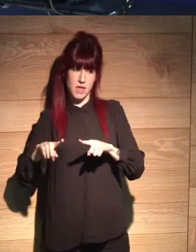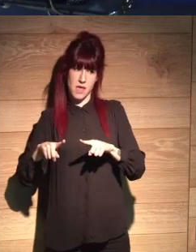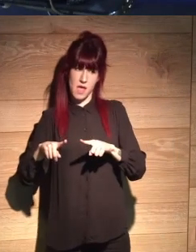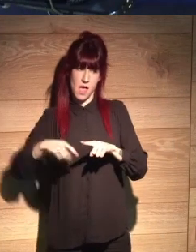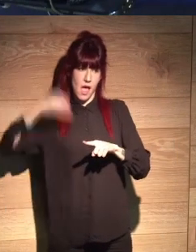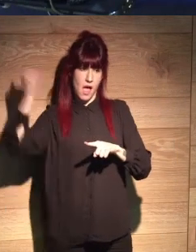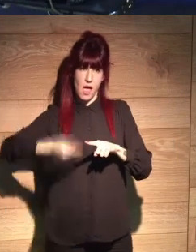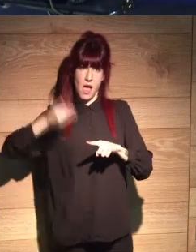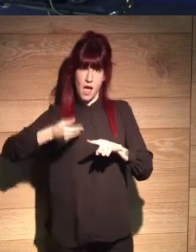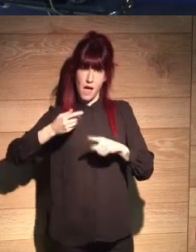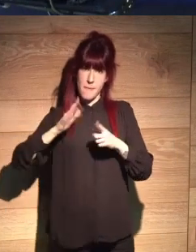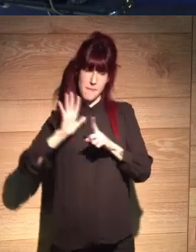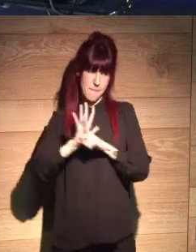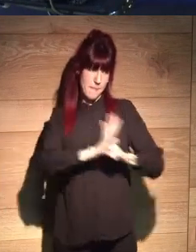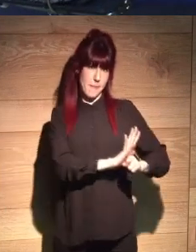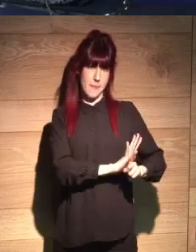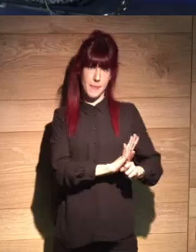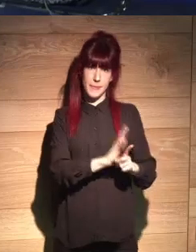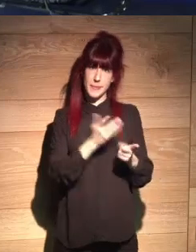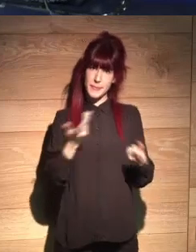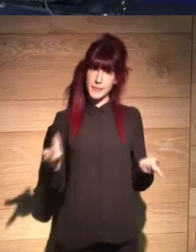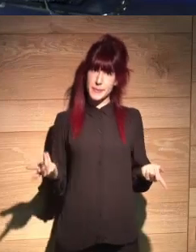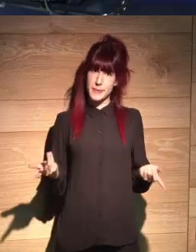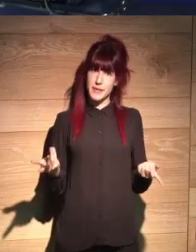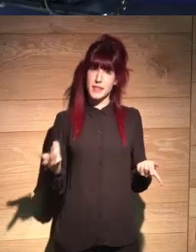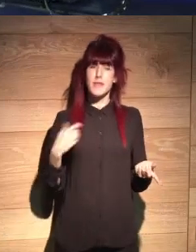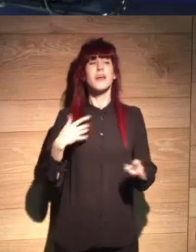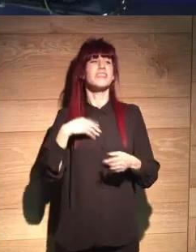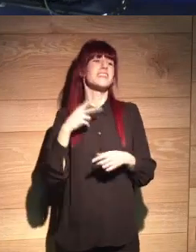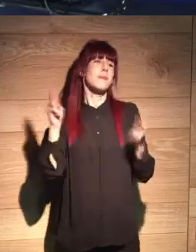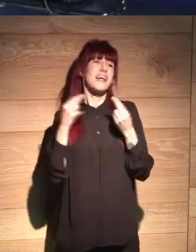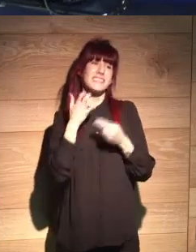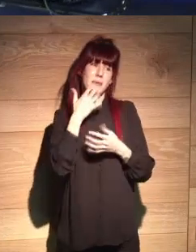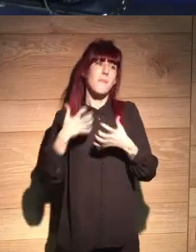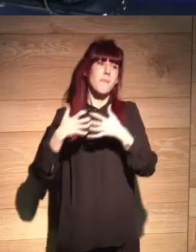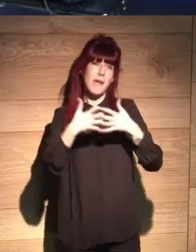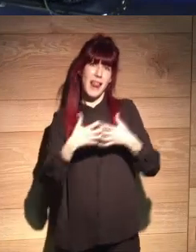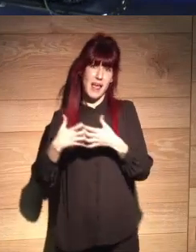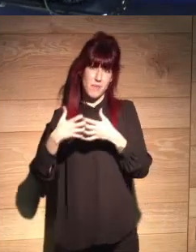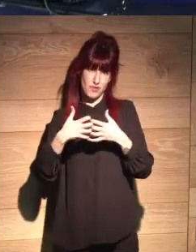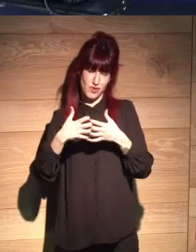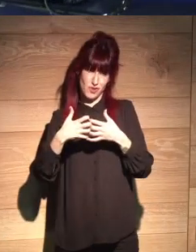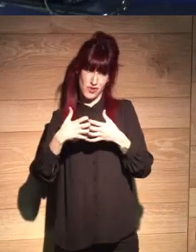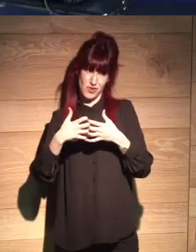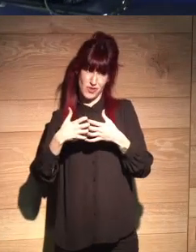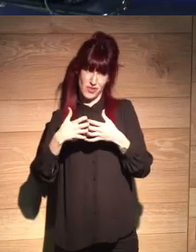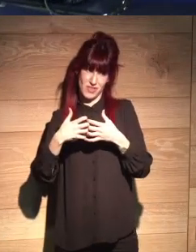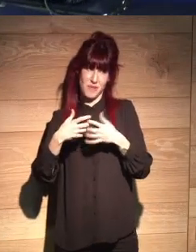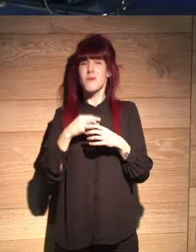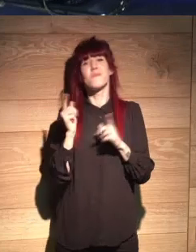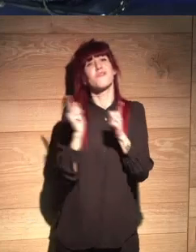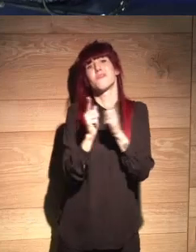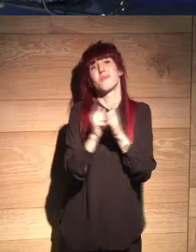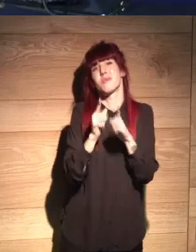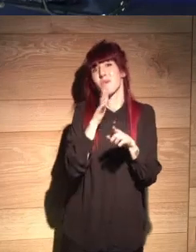serious, it's very discriminatory. And then and we have to fight for it, and this is also very important. Very briefly, Mercedes,